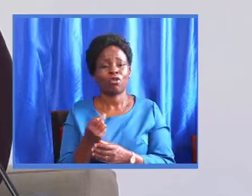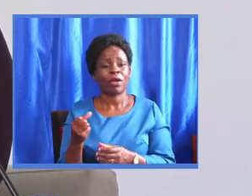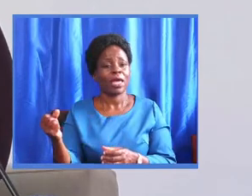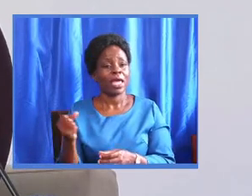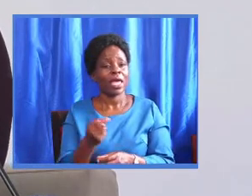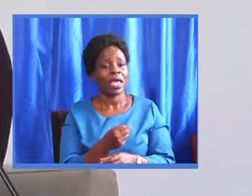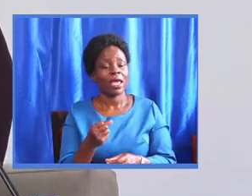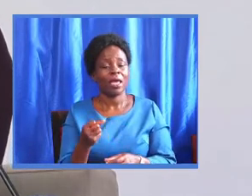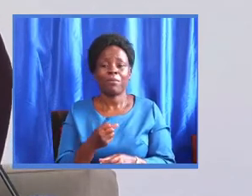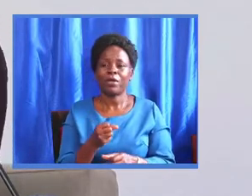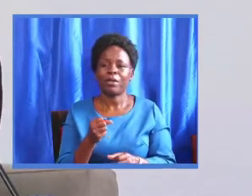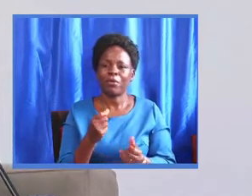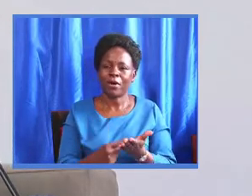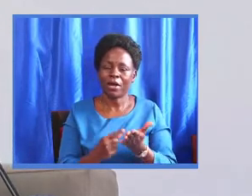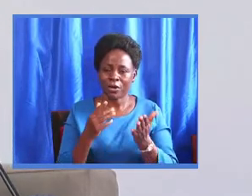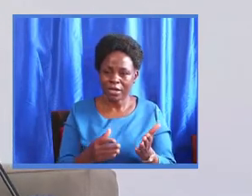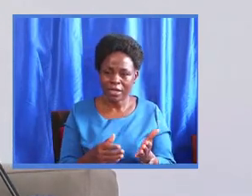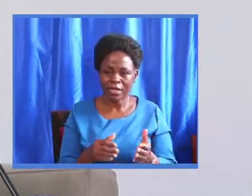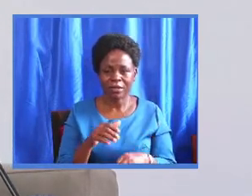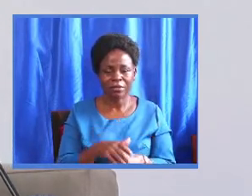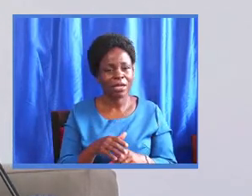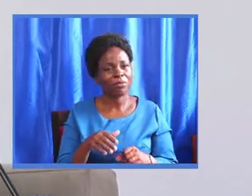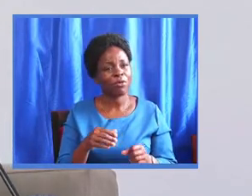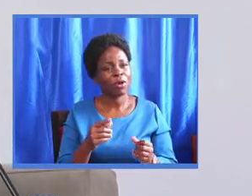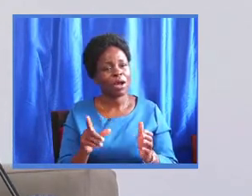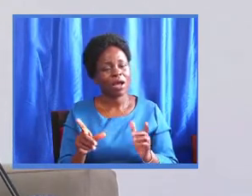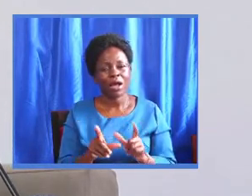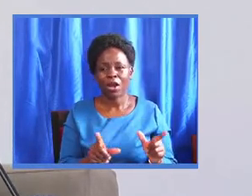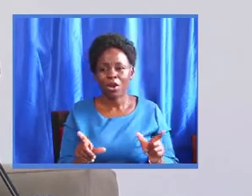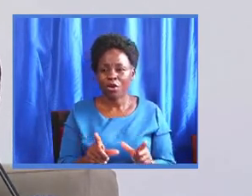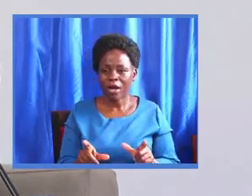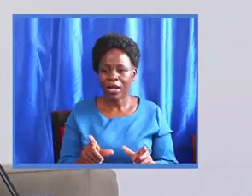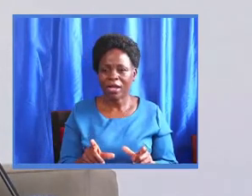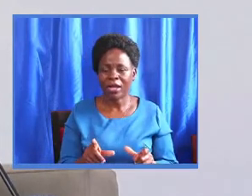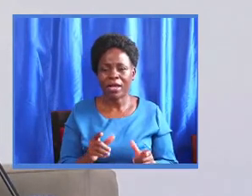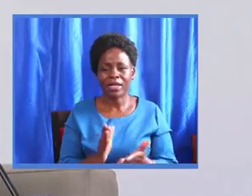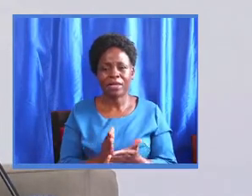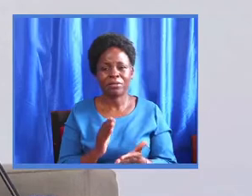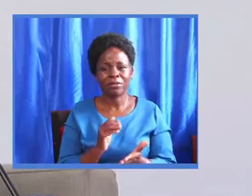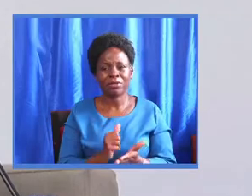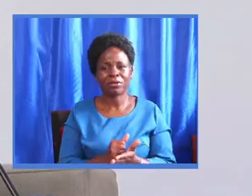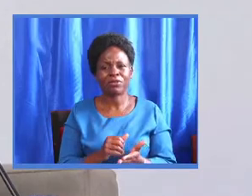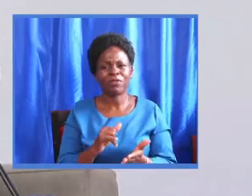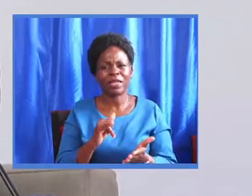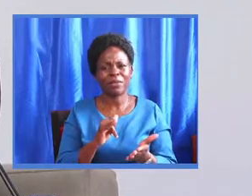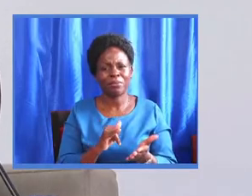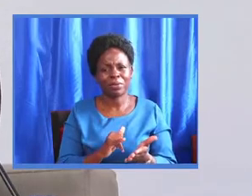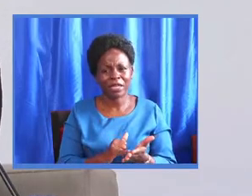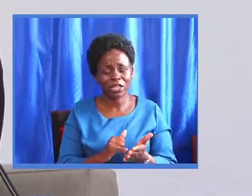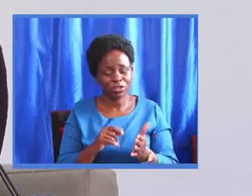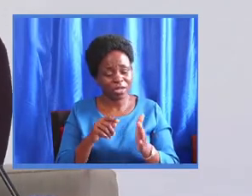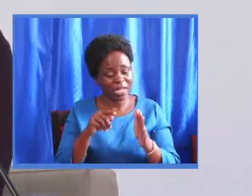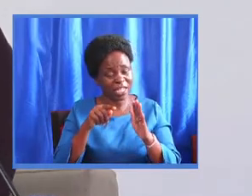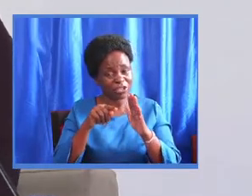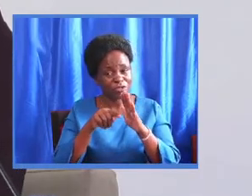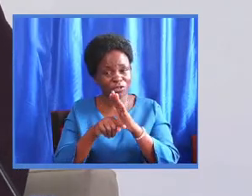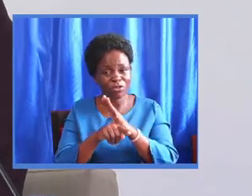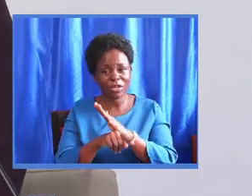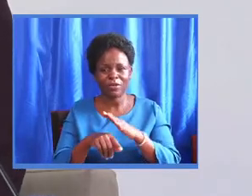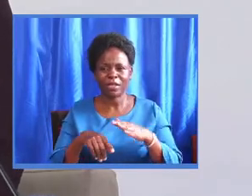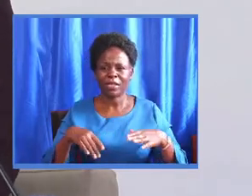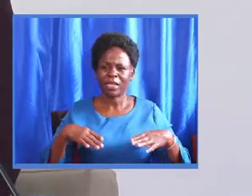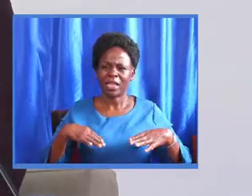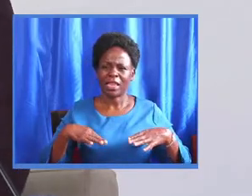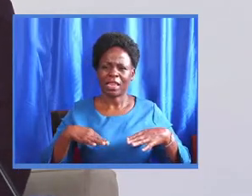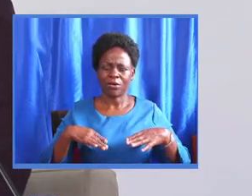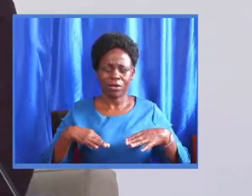Ugandans, to produce more locally than import, and because of the implication and the trickle-down effect, now the holiday goes to